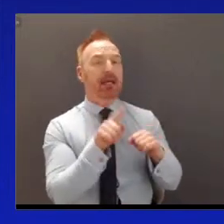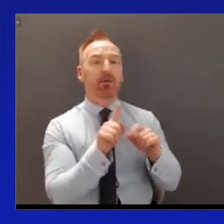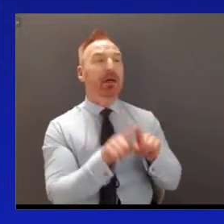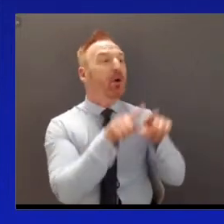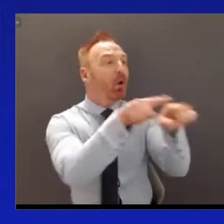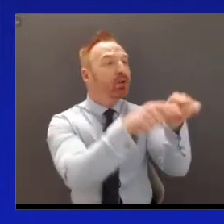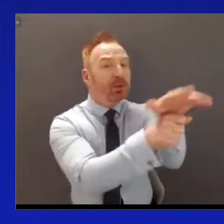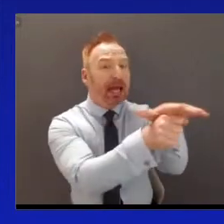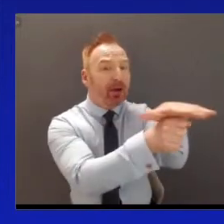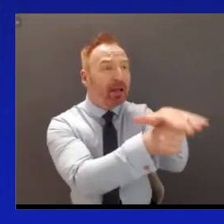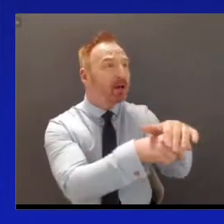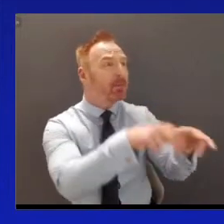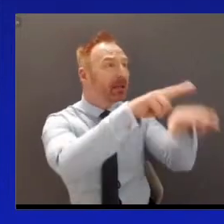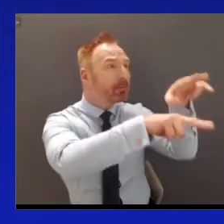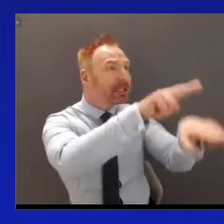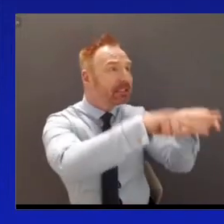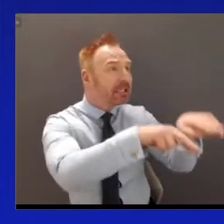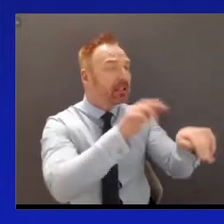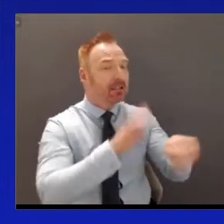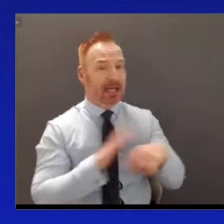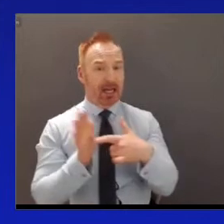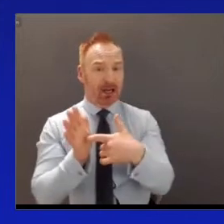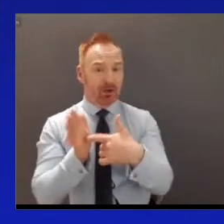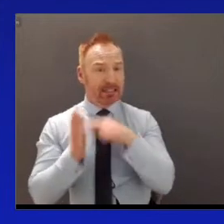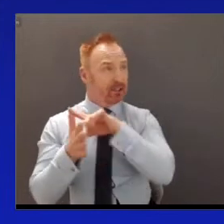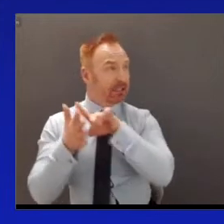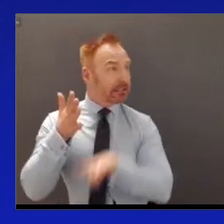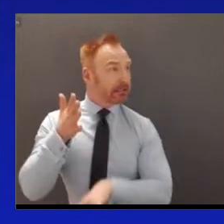that can meet all the criteria and requirements set out by